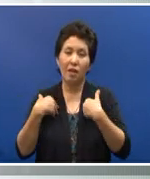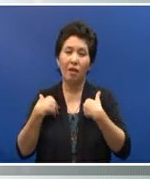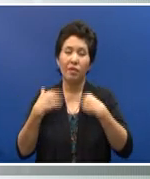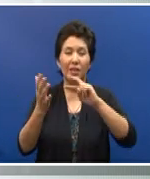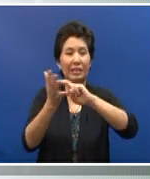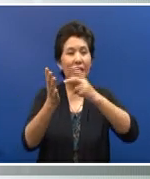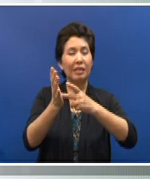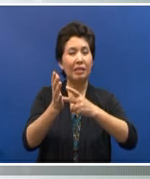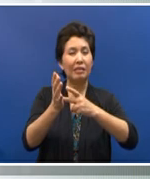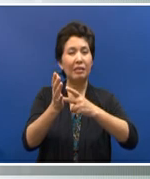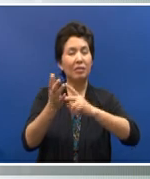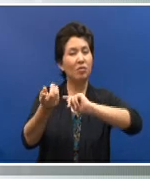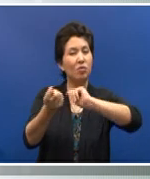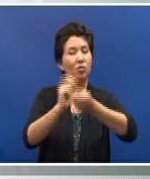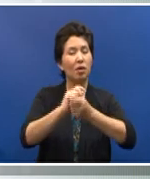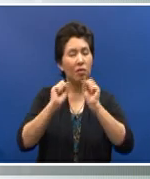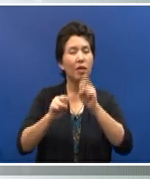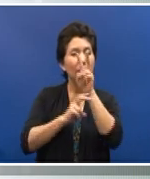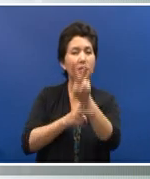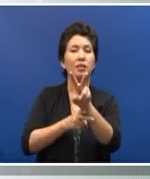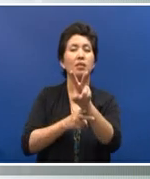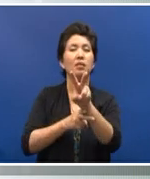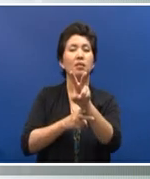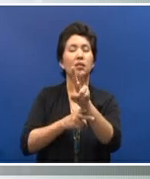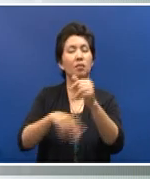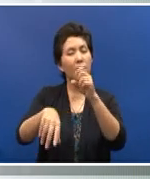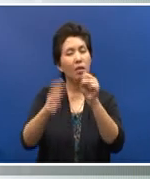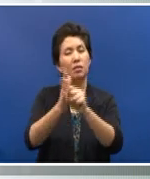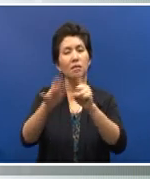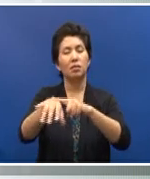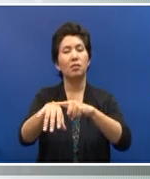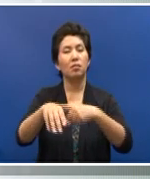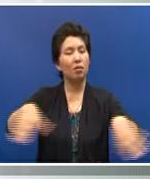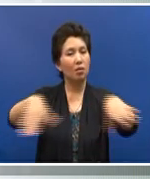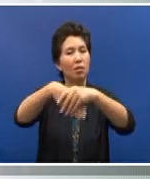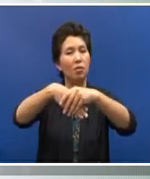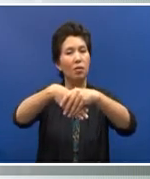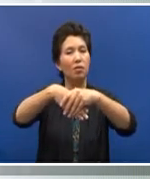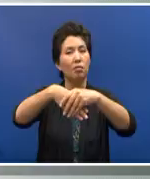the symbolic exchange that can be seen, right, during the wedding ceremonies.